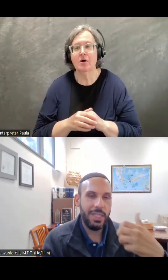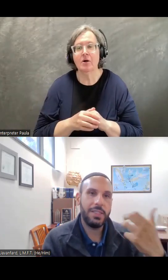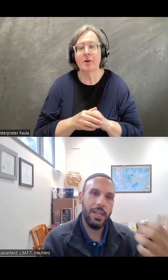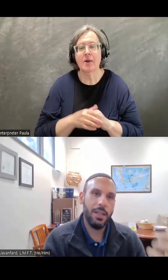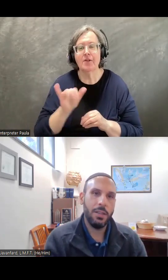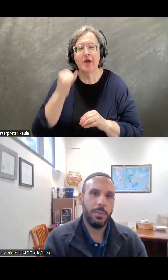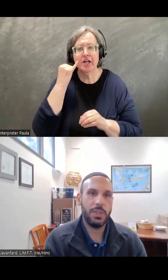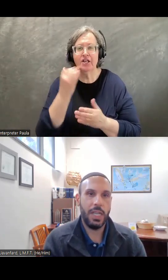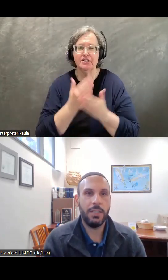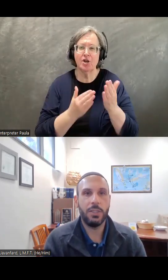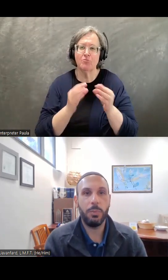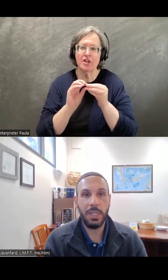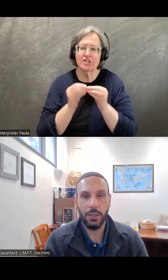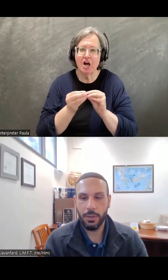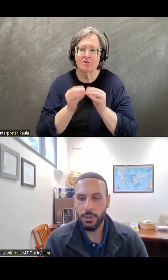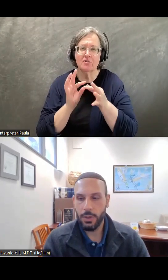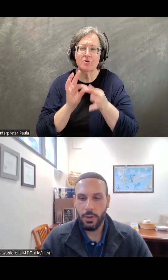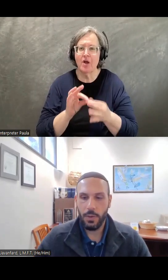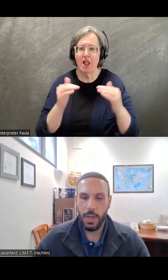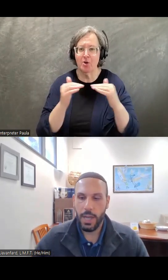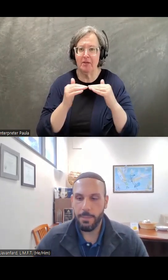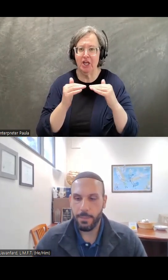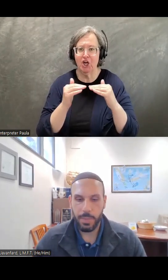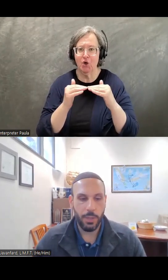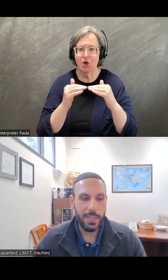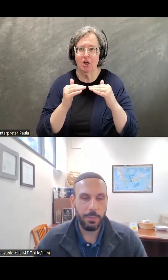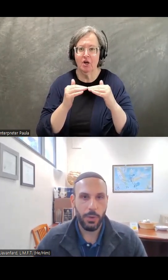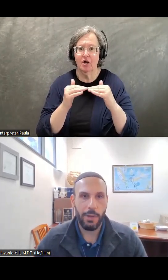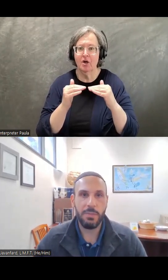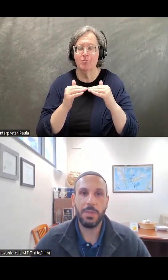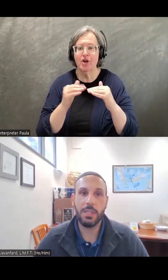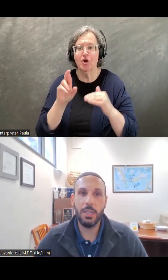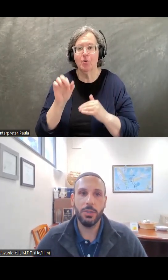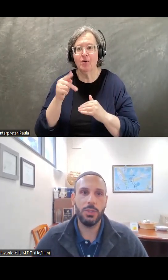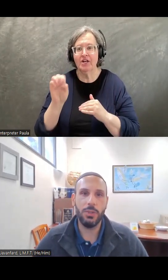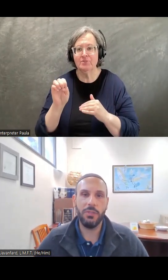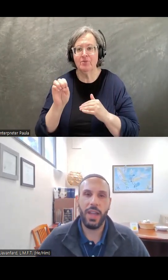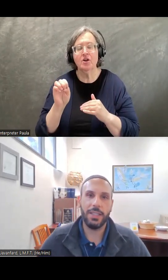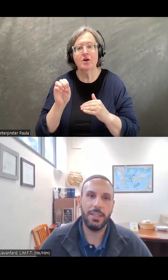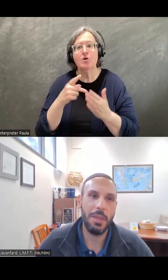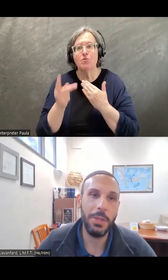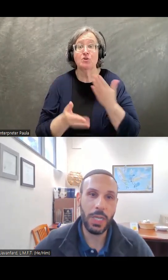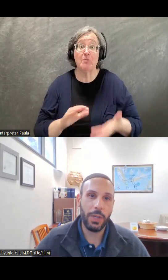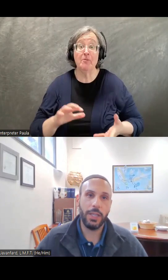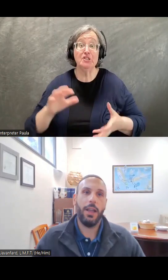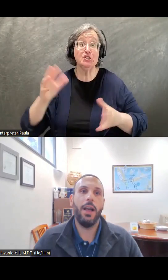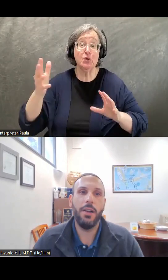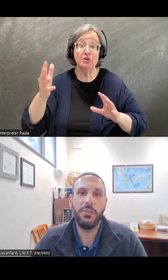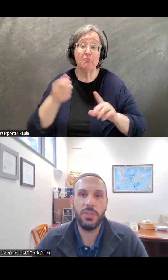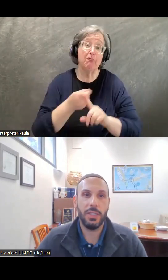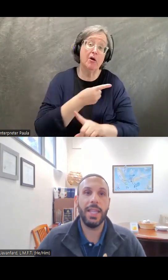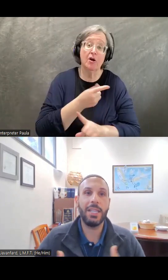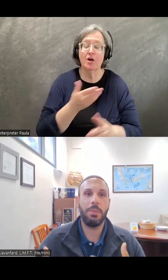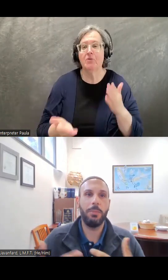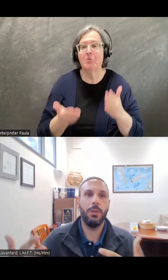that some of the data pertaining to peer respite programs may be skewed due to the fact that they may be weary